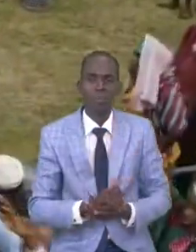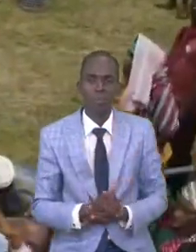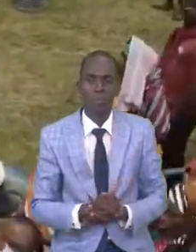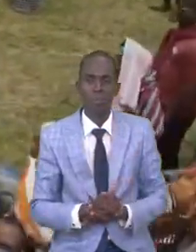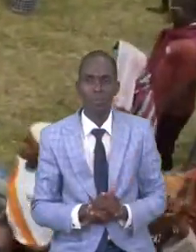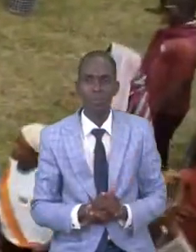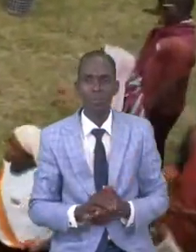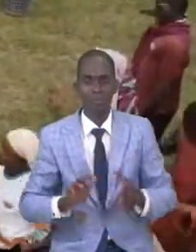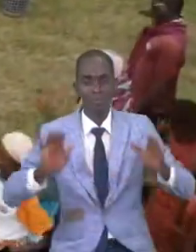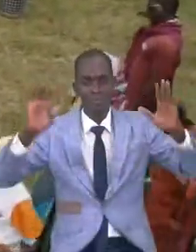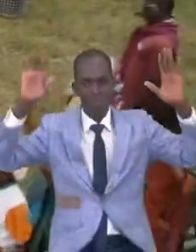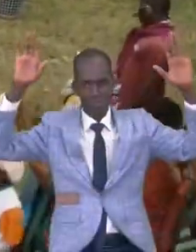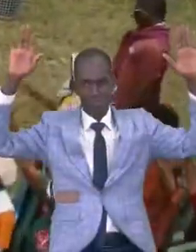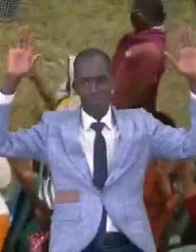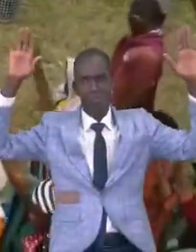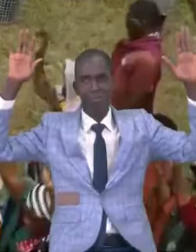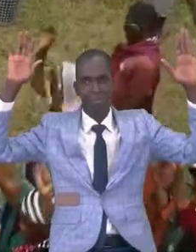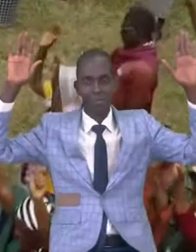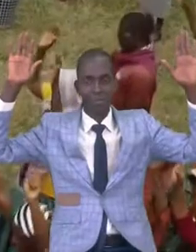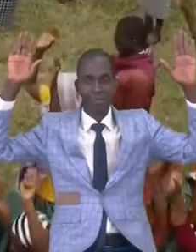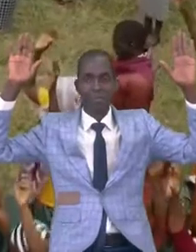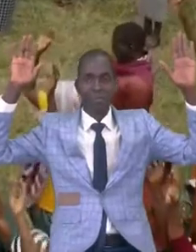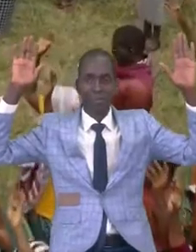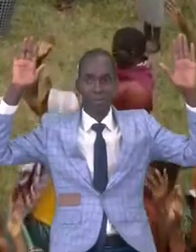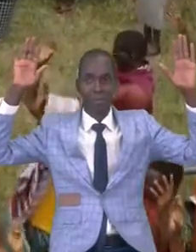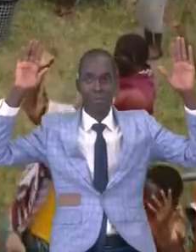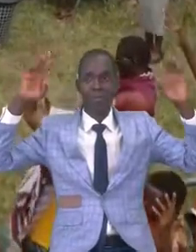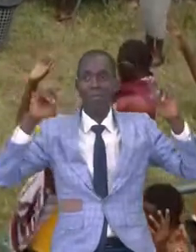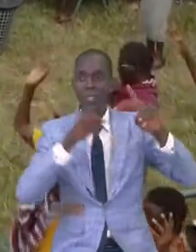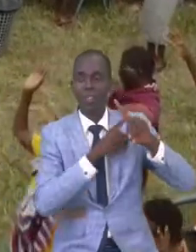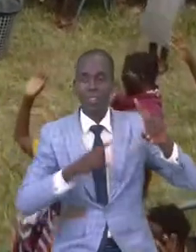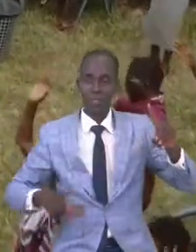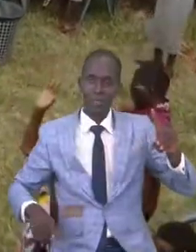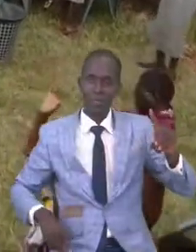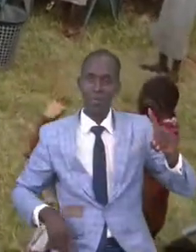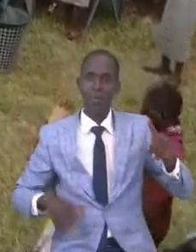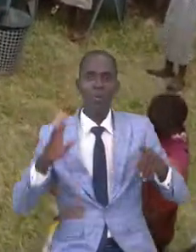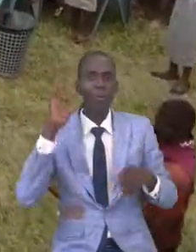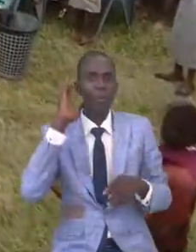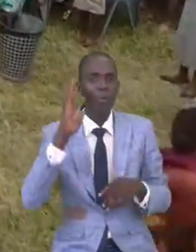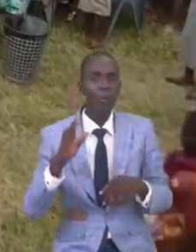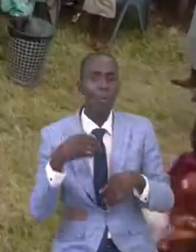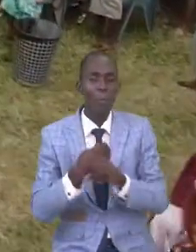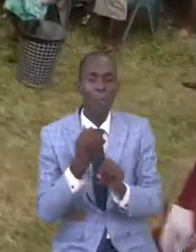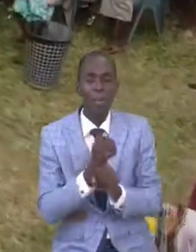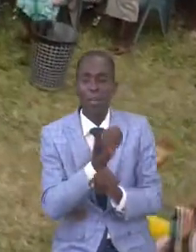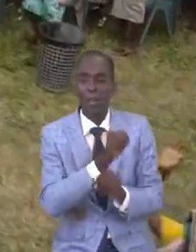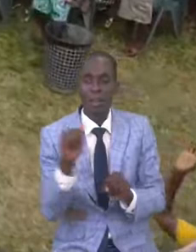Raise up that hand. The Lord will make a unique,